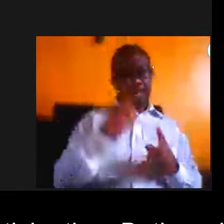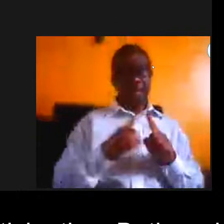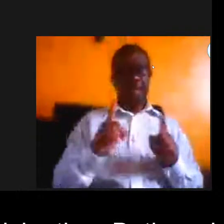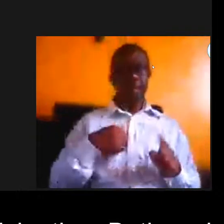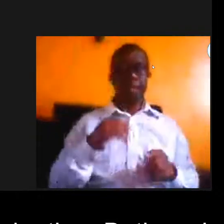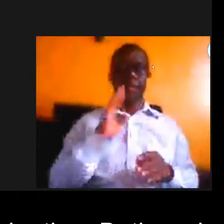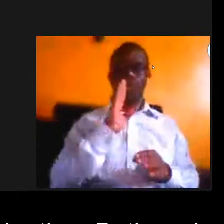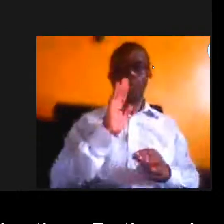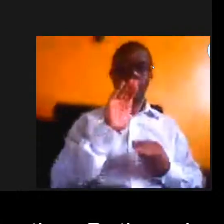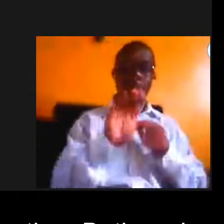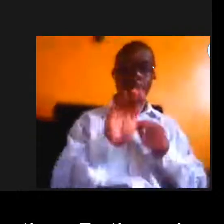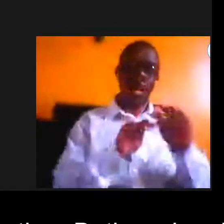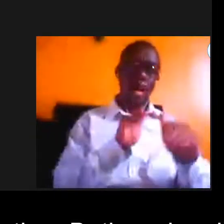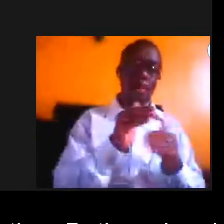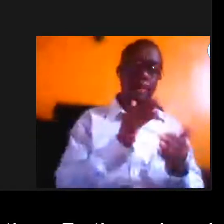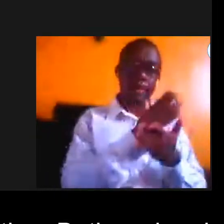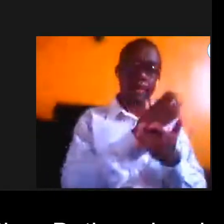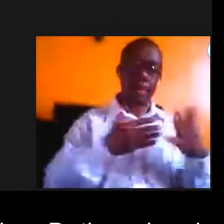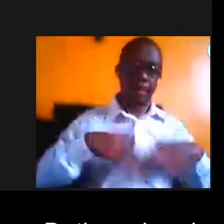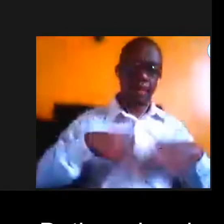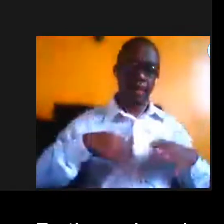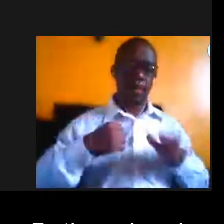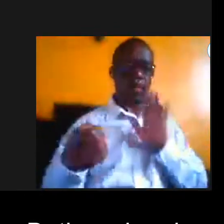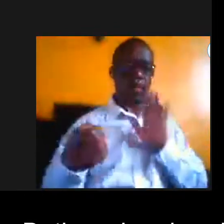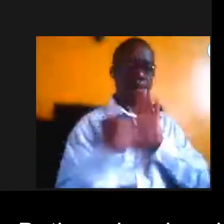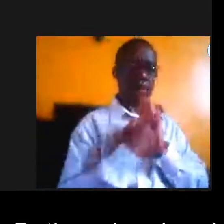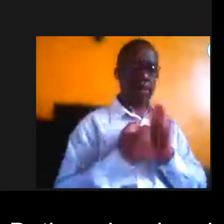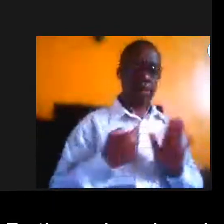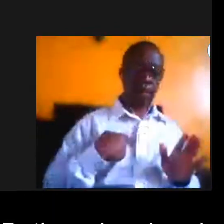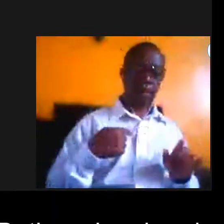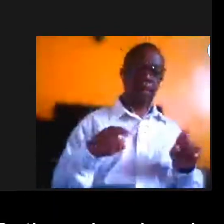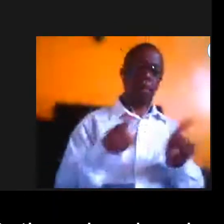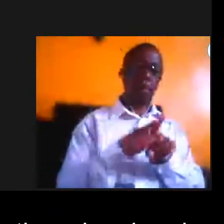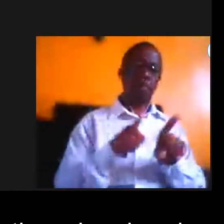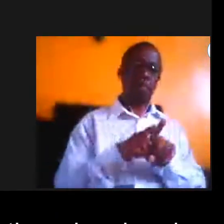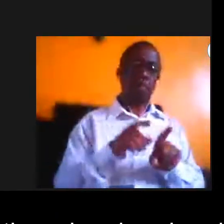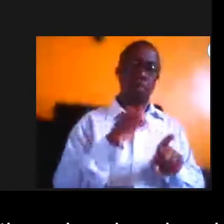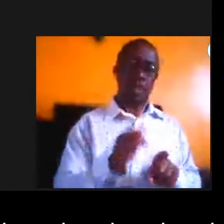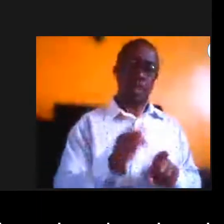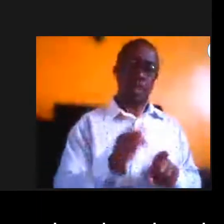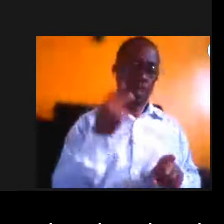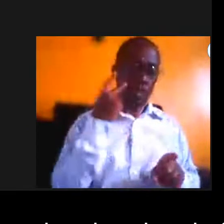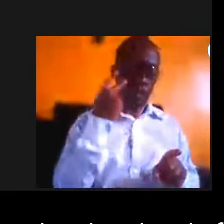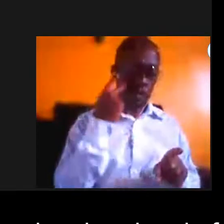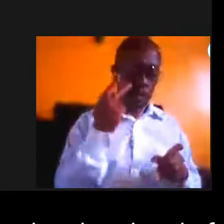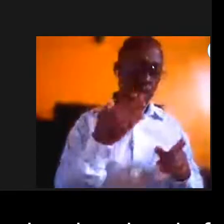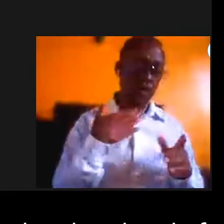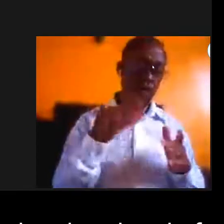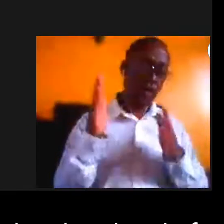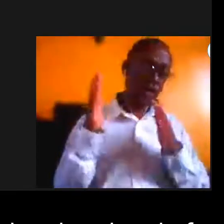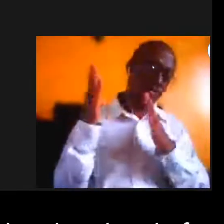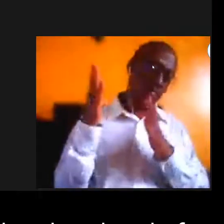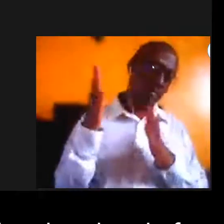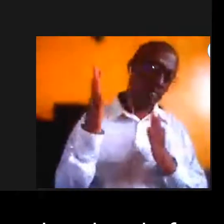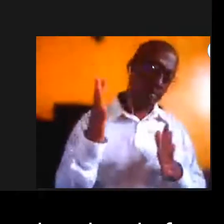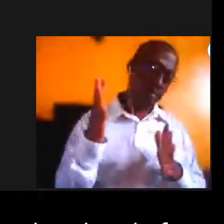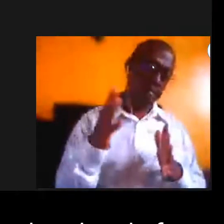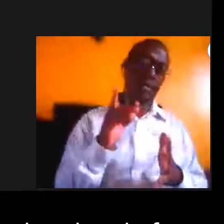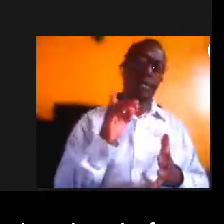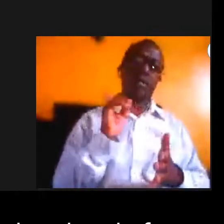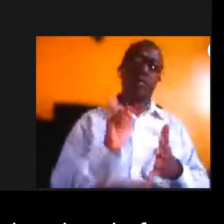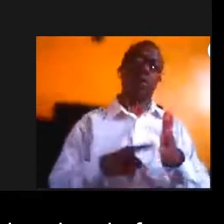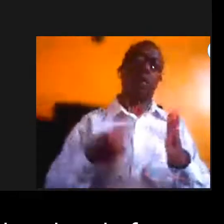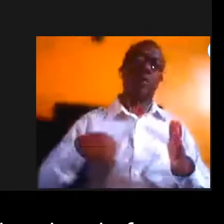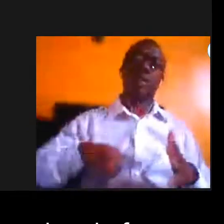to compliment me and also to see what, if you want to celebrate, but what are